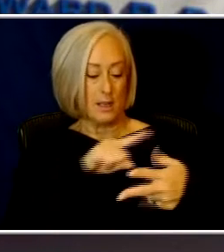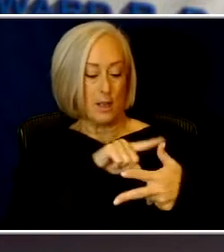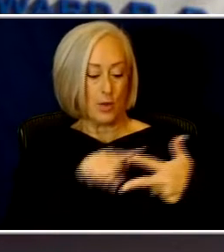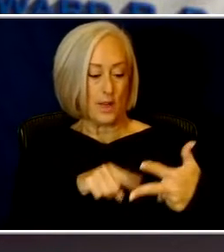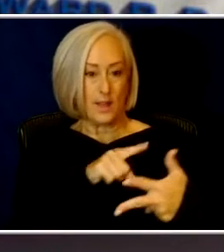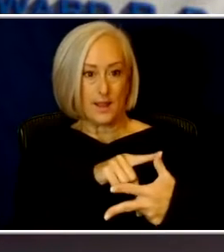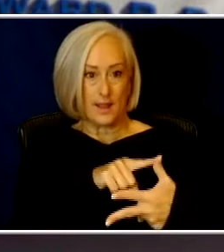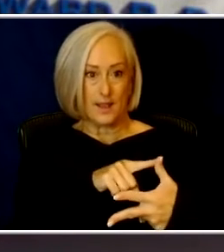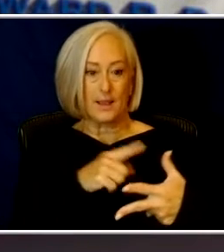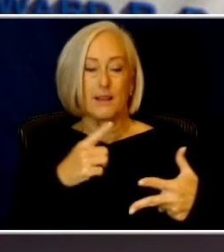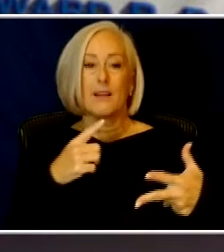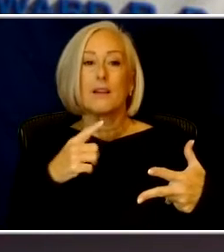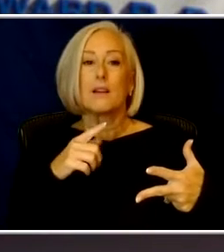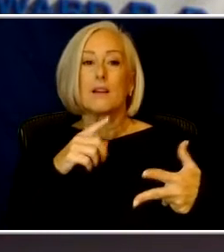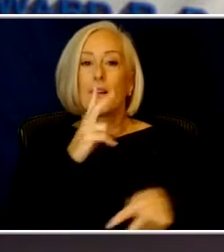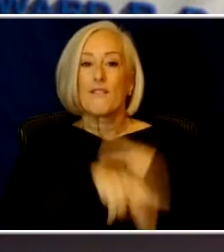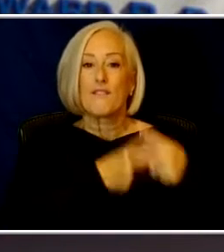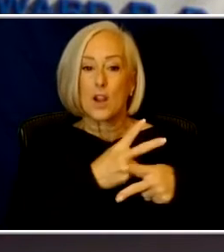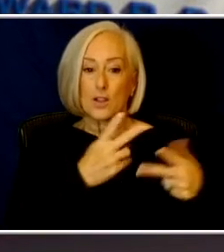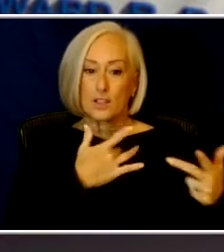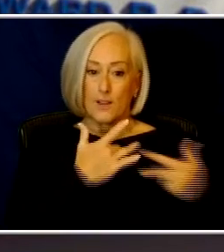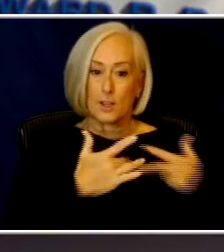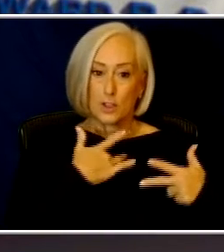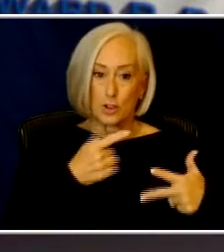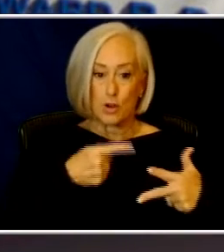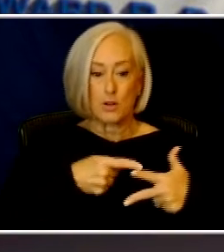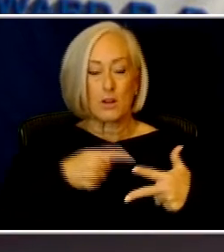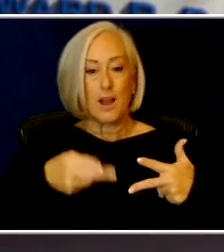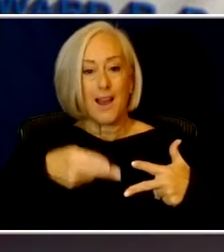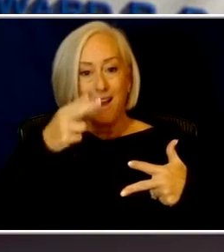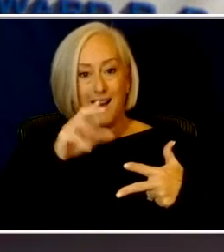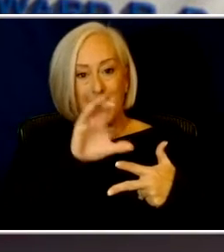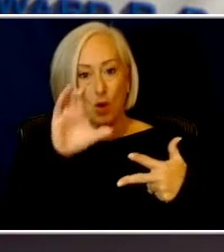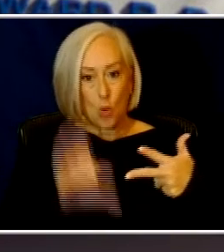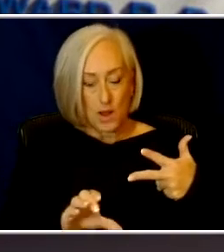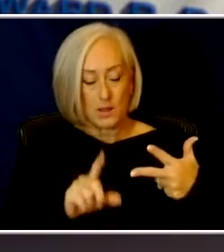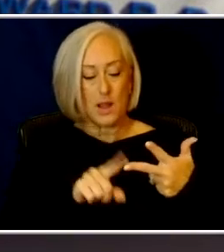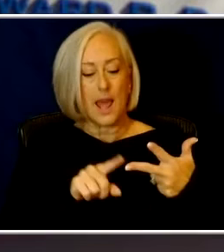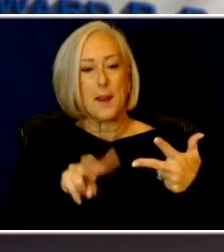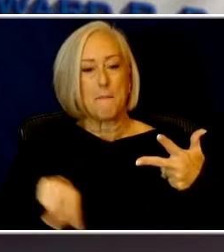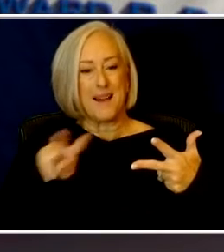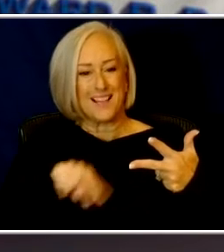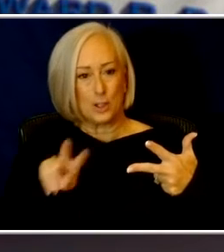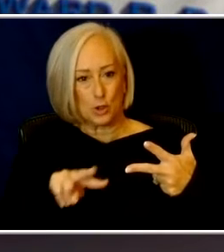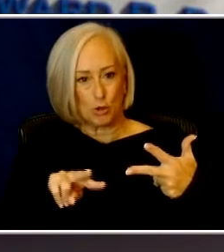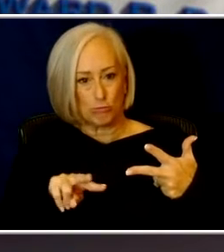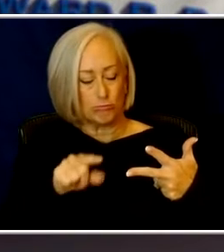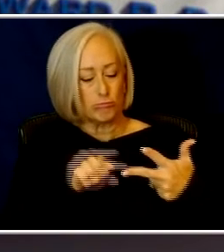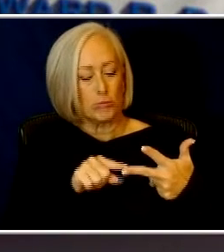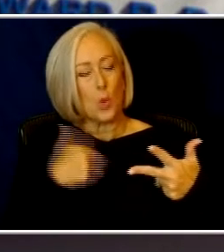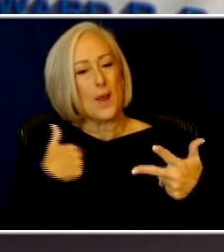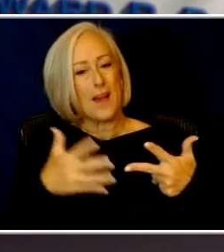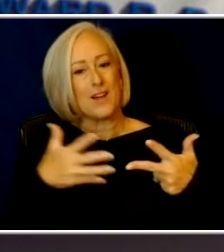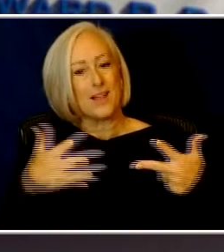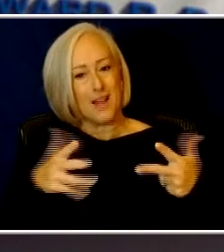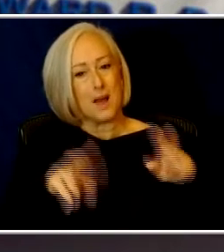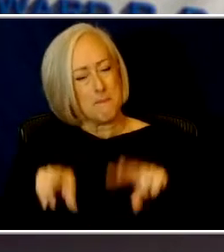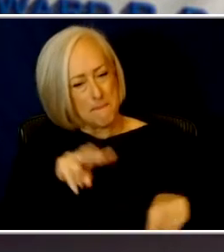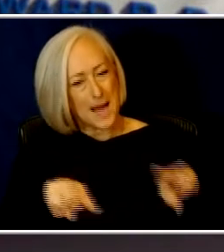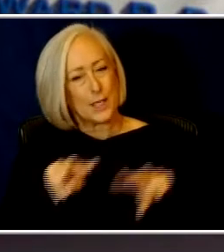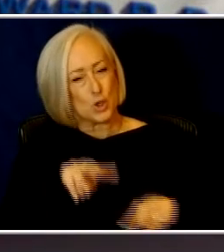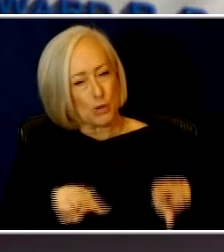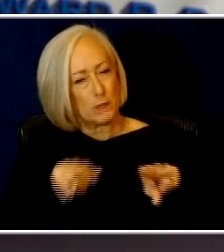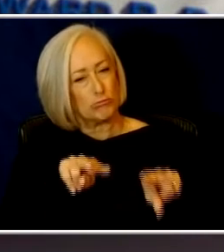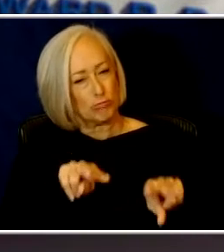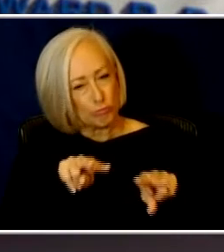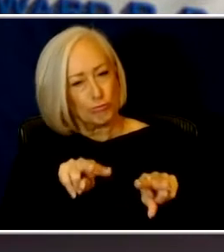consequence, and variants being monitored. What we have right now is there are a lot of variants being monitored. In fact, if you look at some of the data, there are